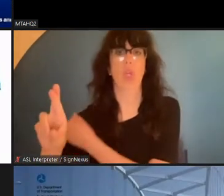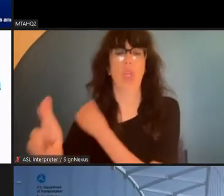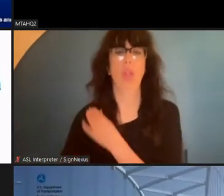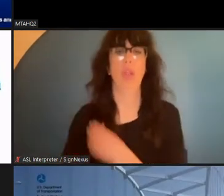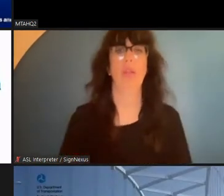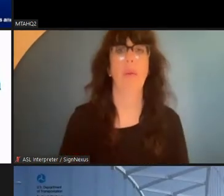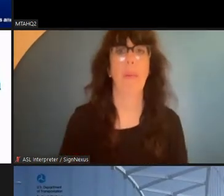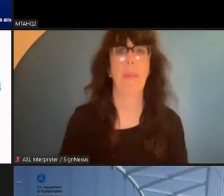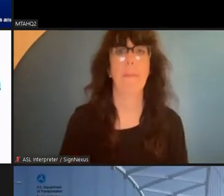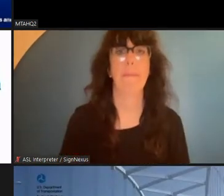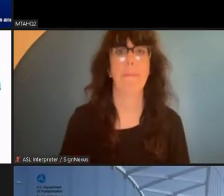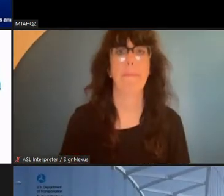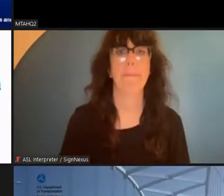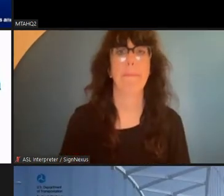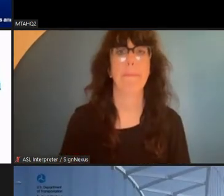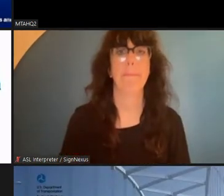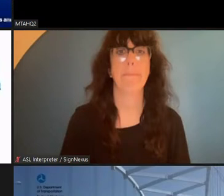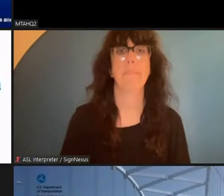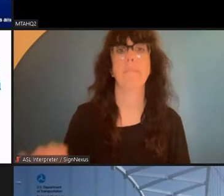john chamberlain